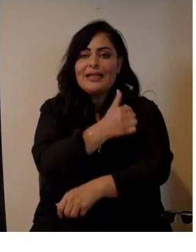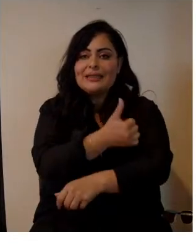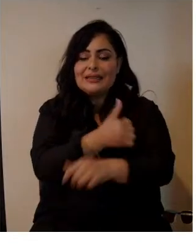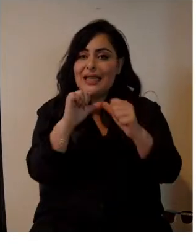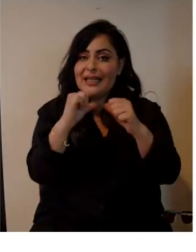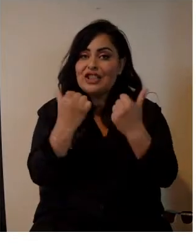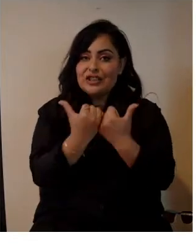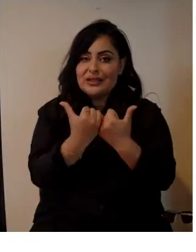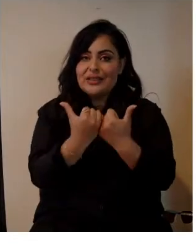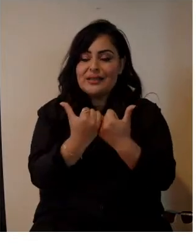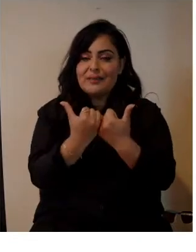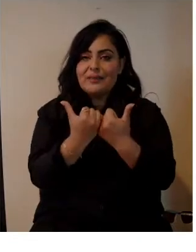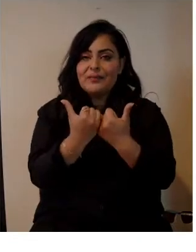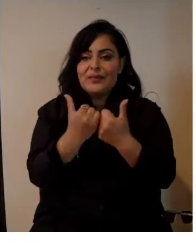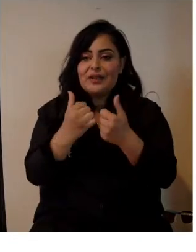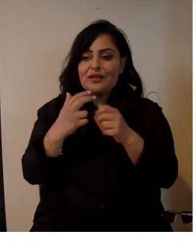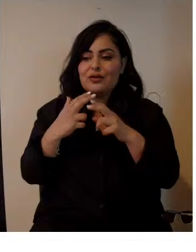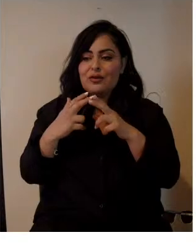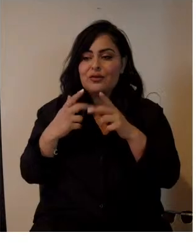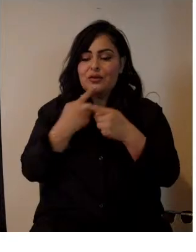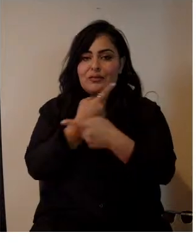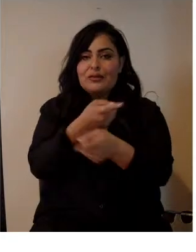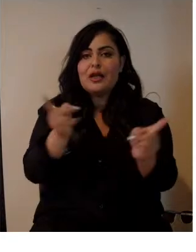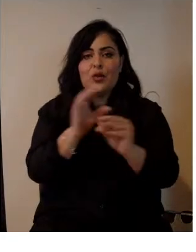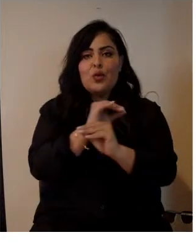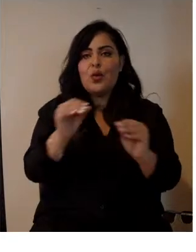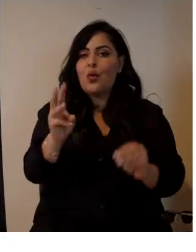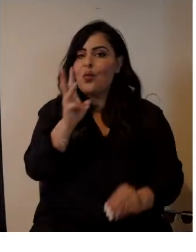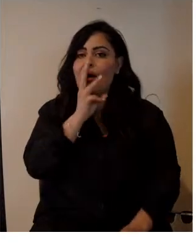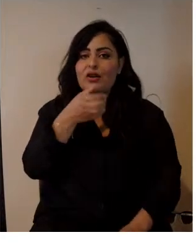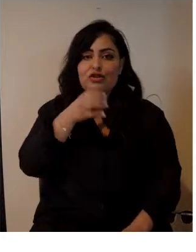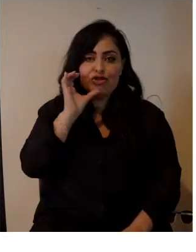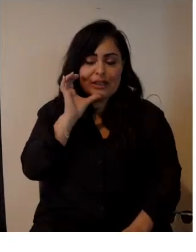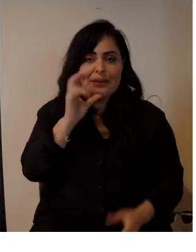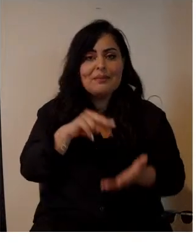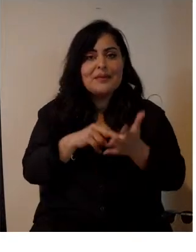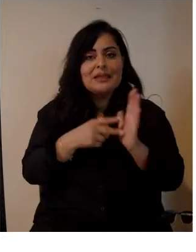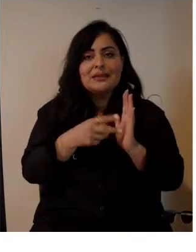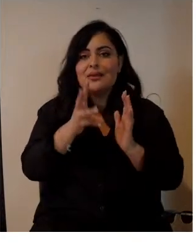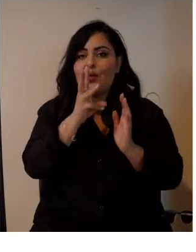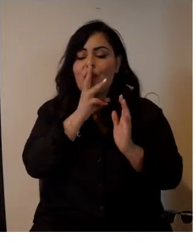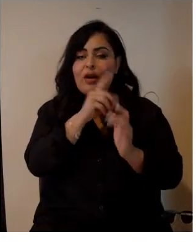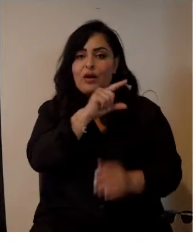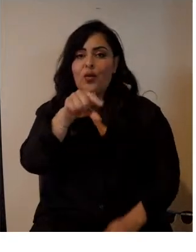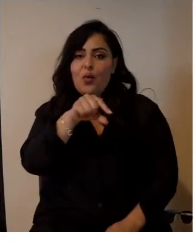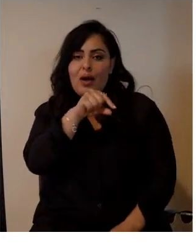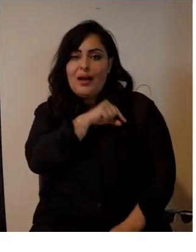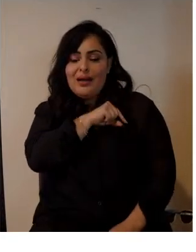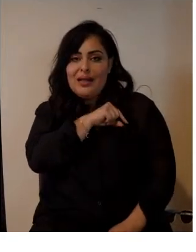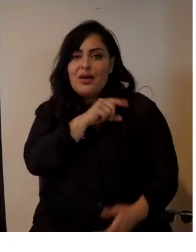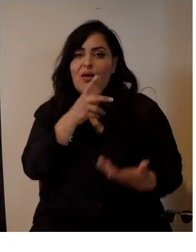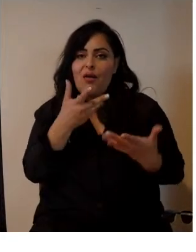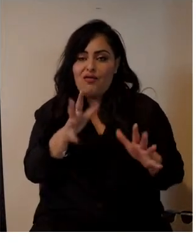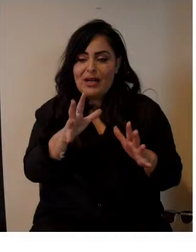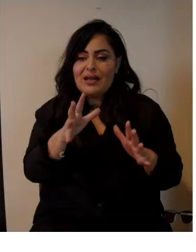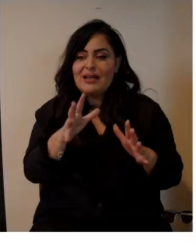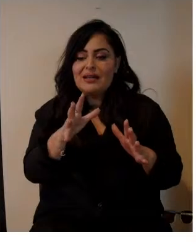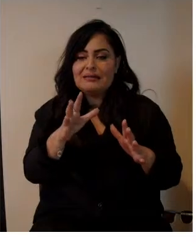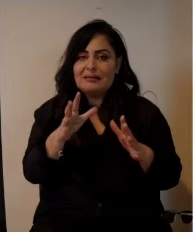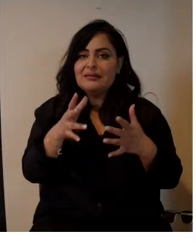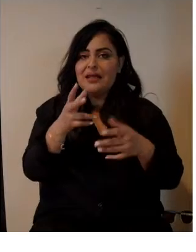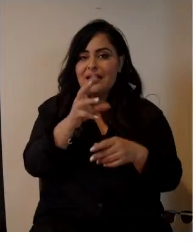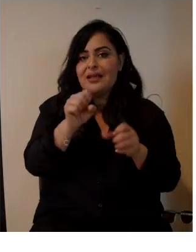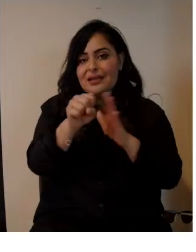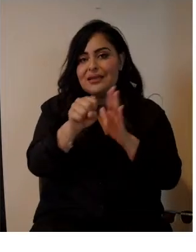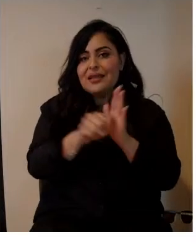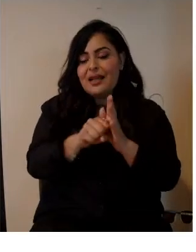for no drinking of the water. So the water quality has been degraded to the point that the state is concerned about that quality